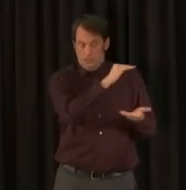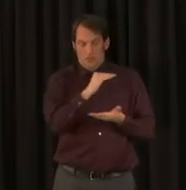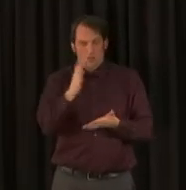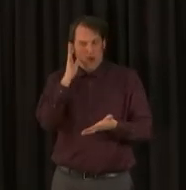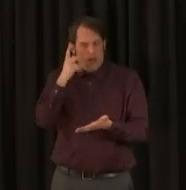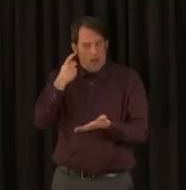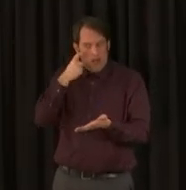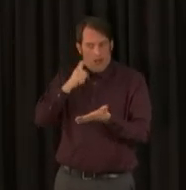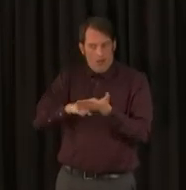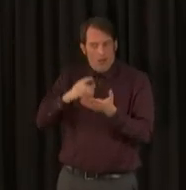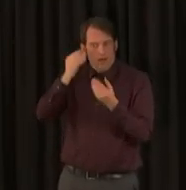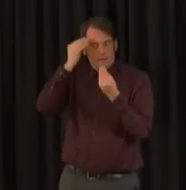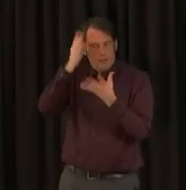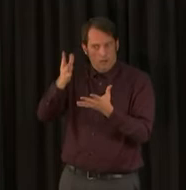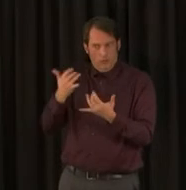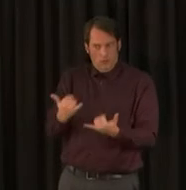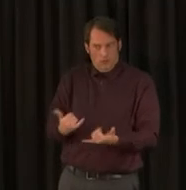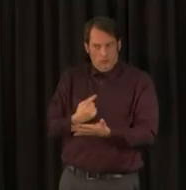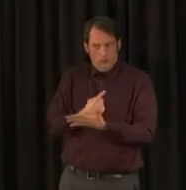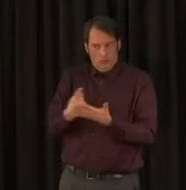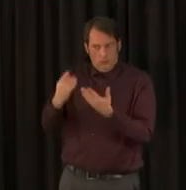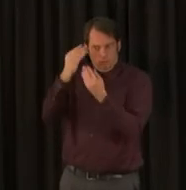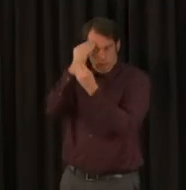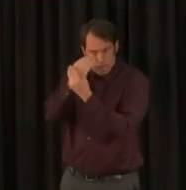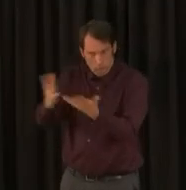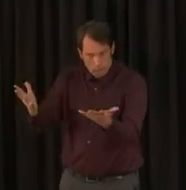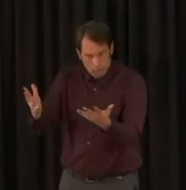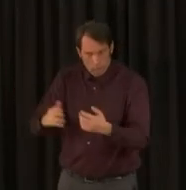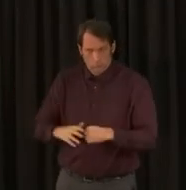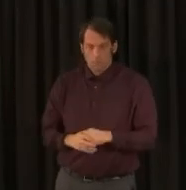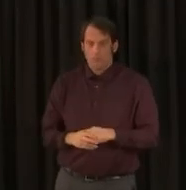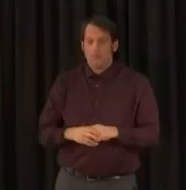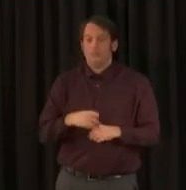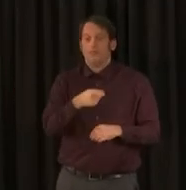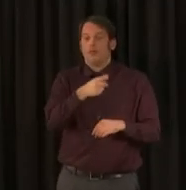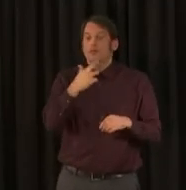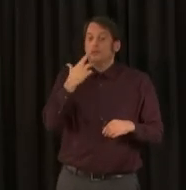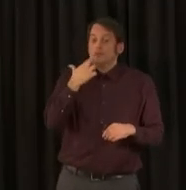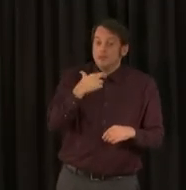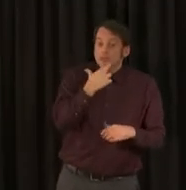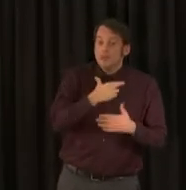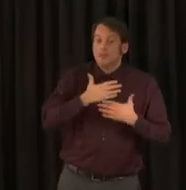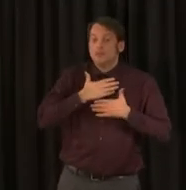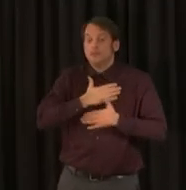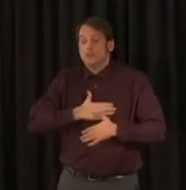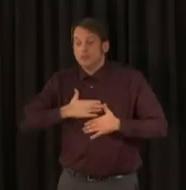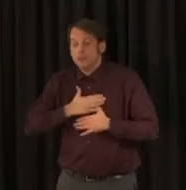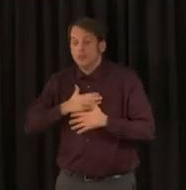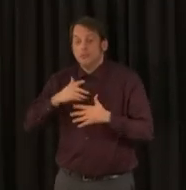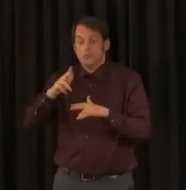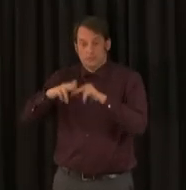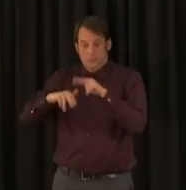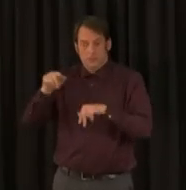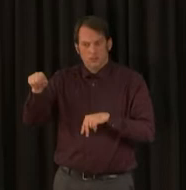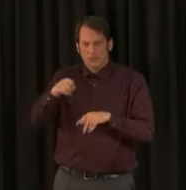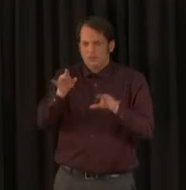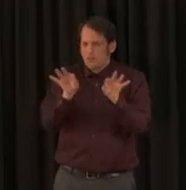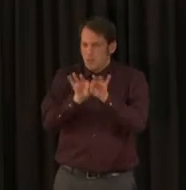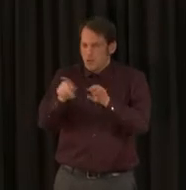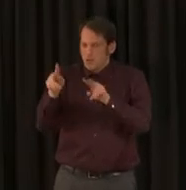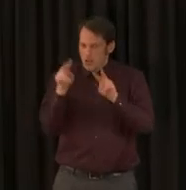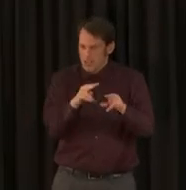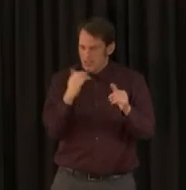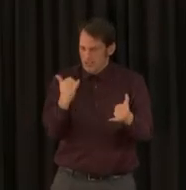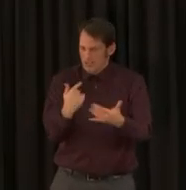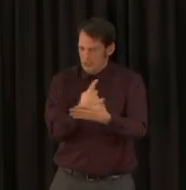So if you're in the restaurant, the retail, or the entertainment venue, your notification will come this week if you are getting an